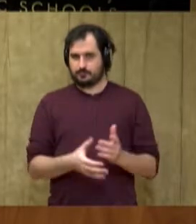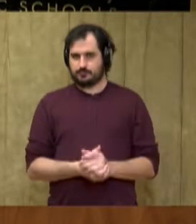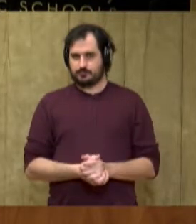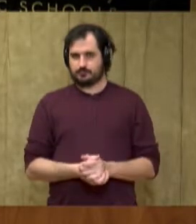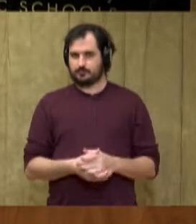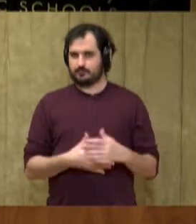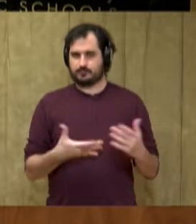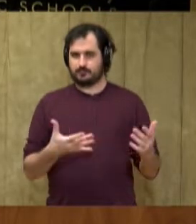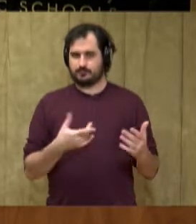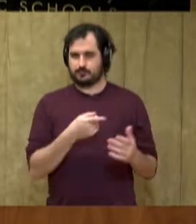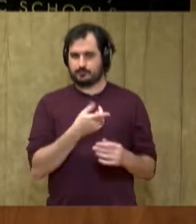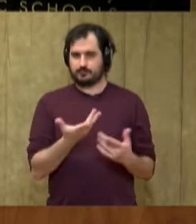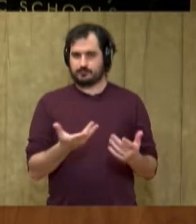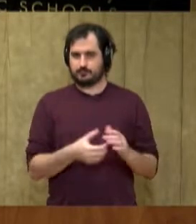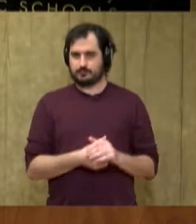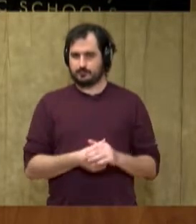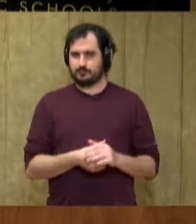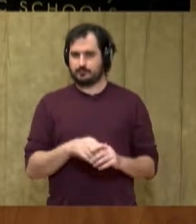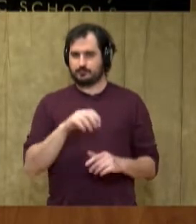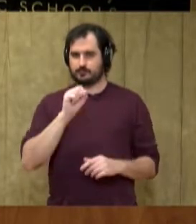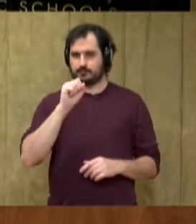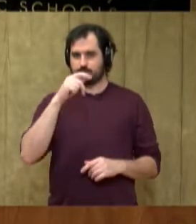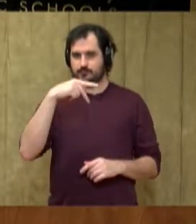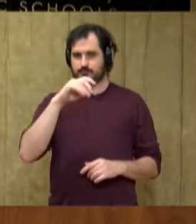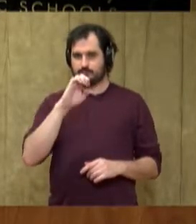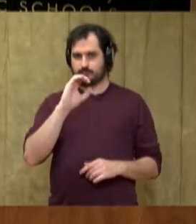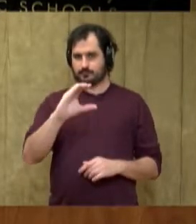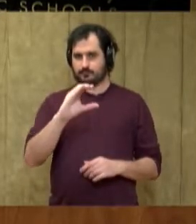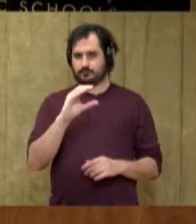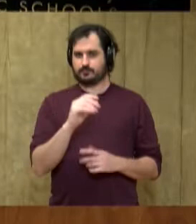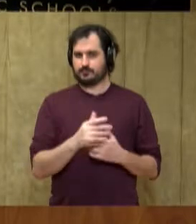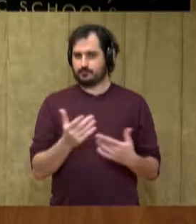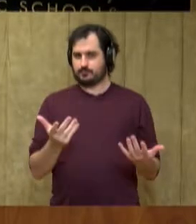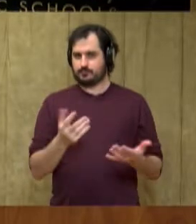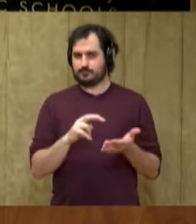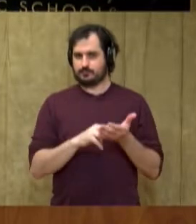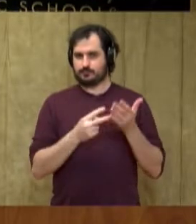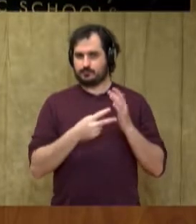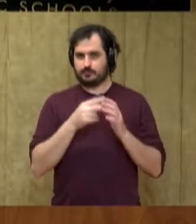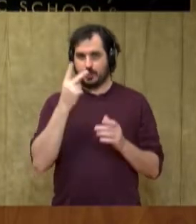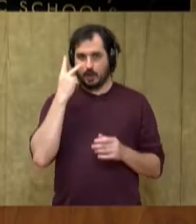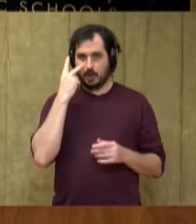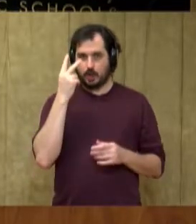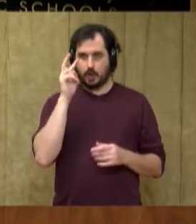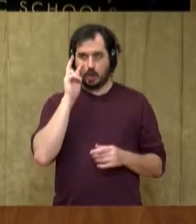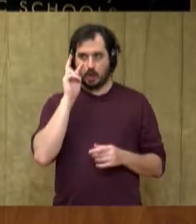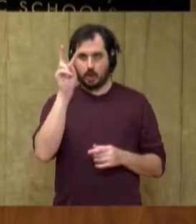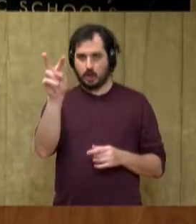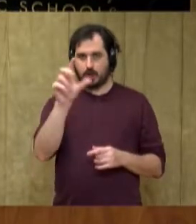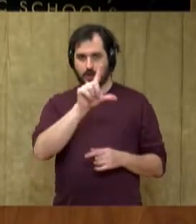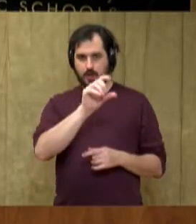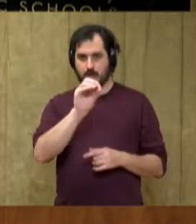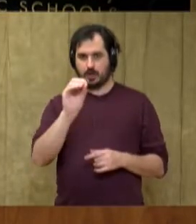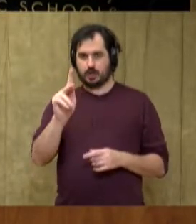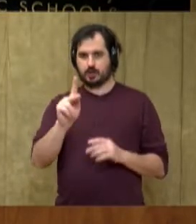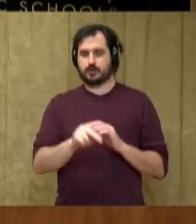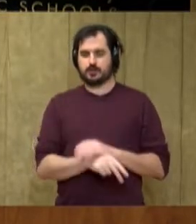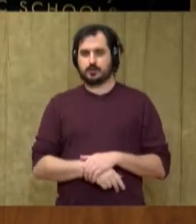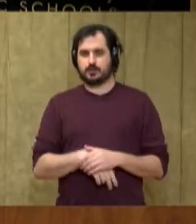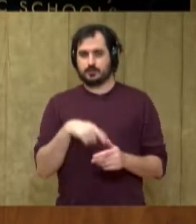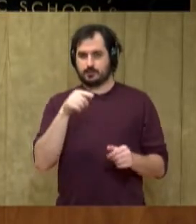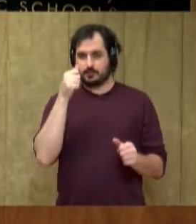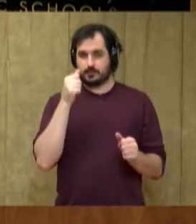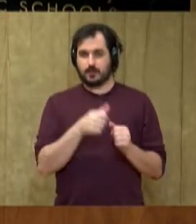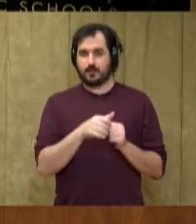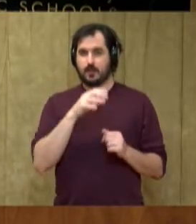its meaning? It's the correspondence. Yes, it meant look. Okay, can you remember? Remember the